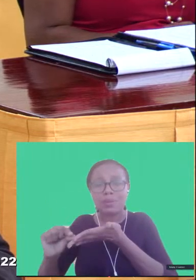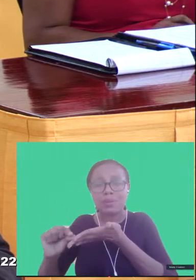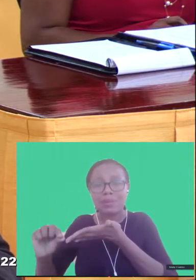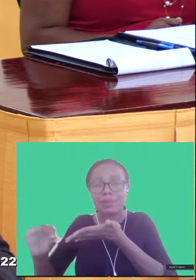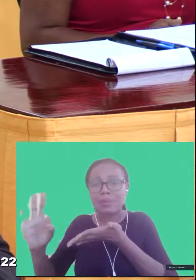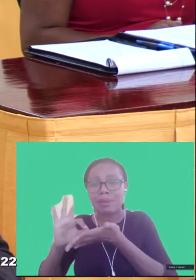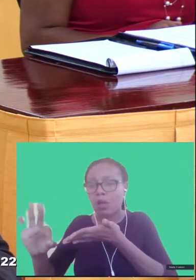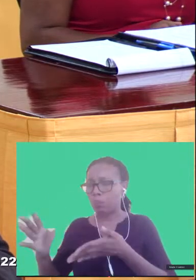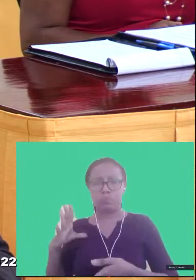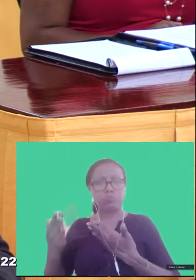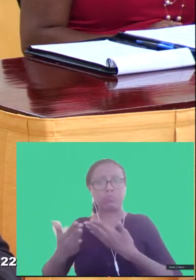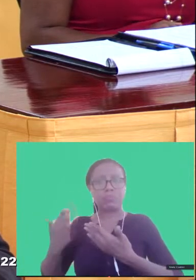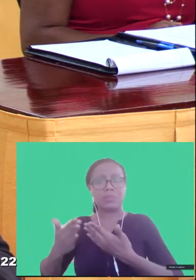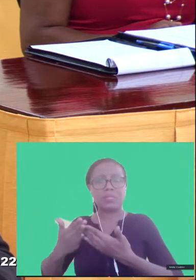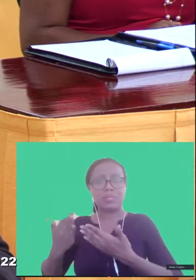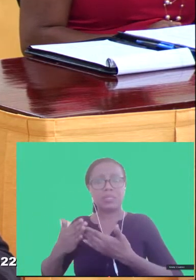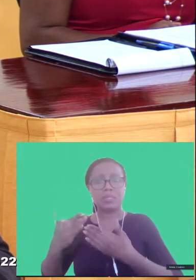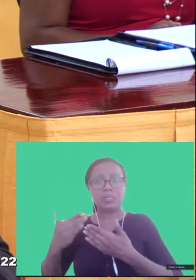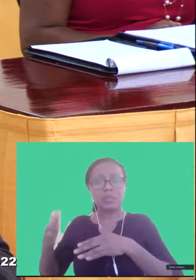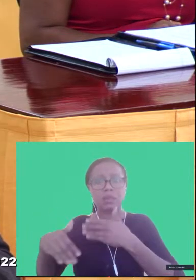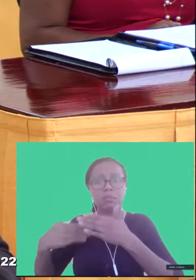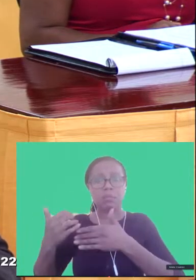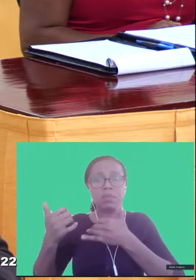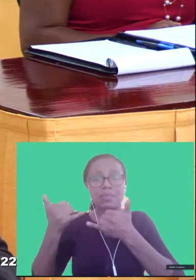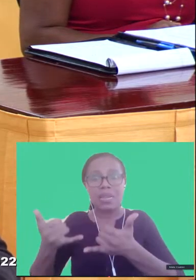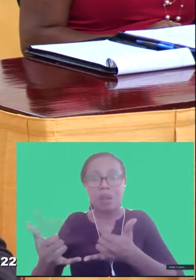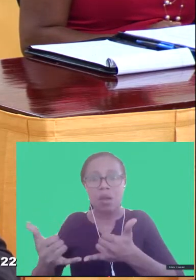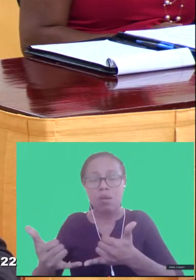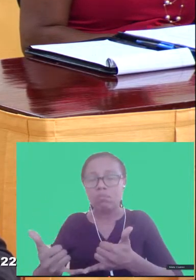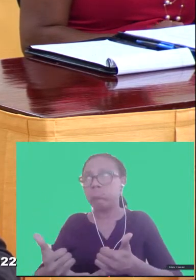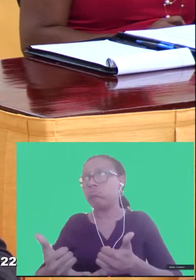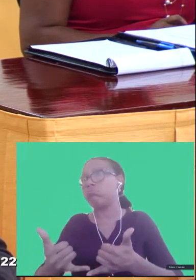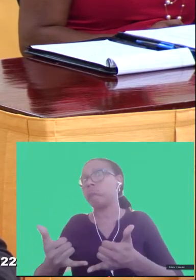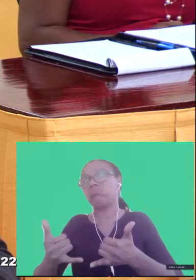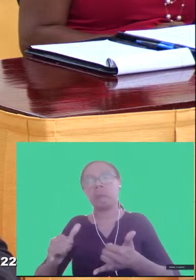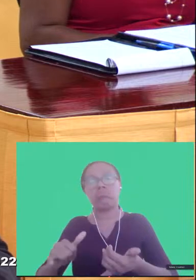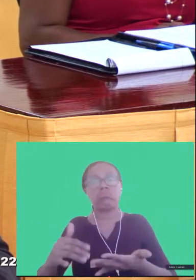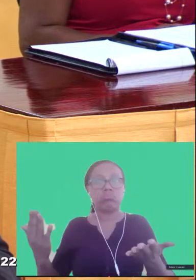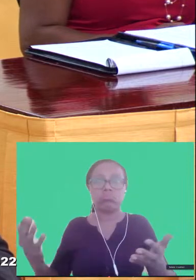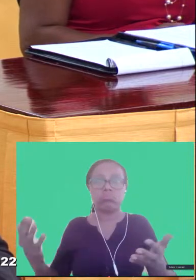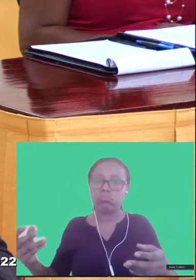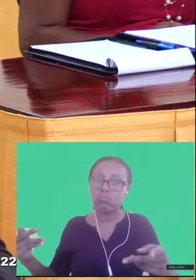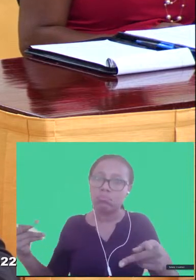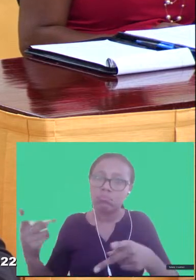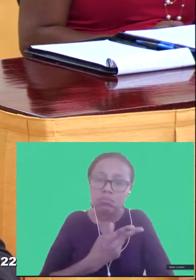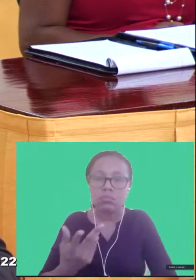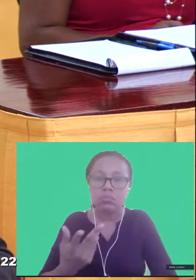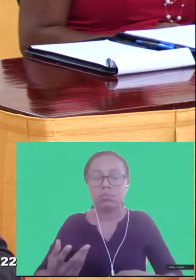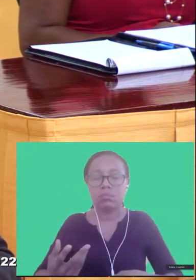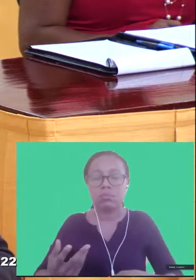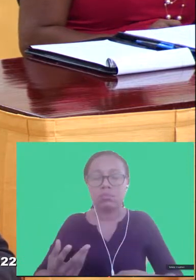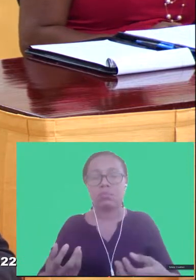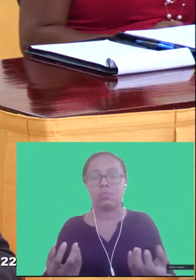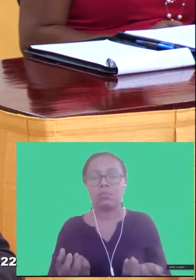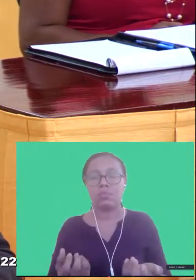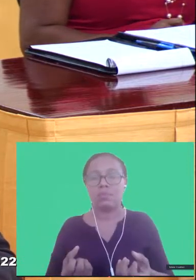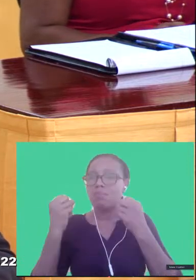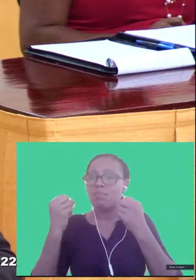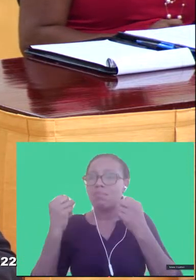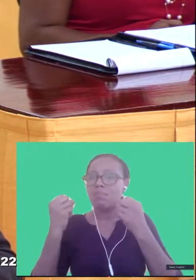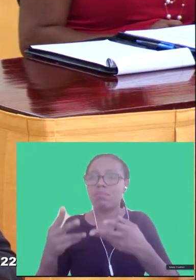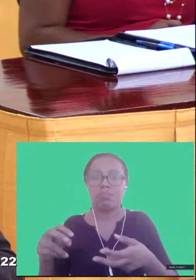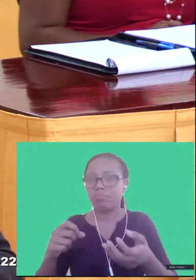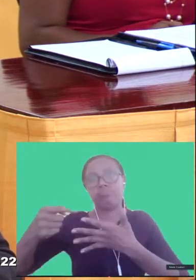you have, I think, to recognize that what this is about helping people